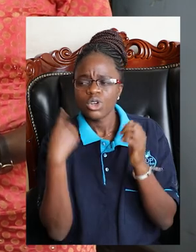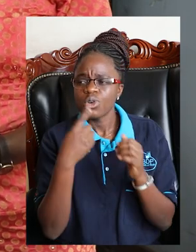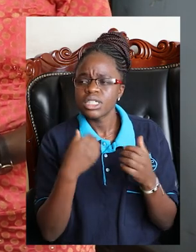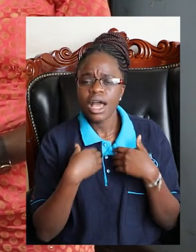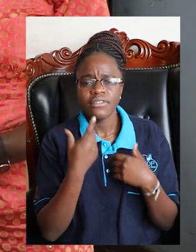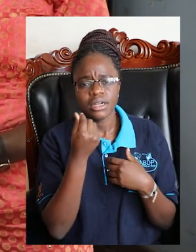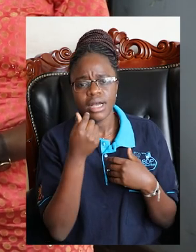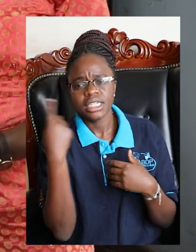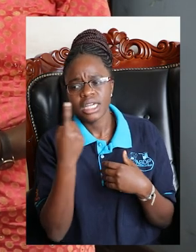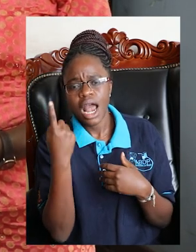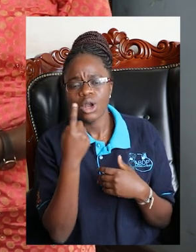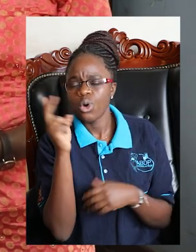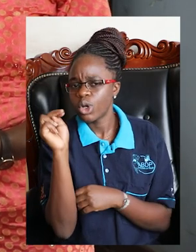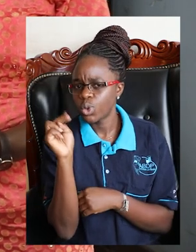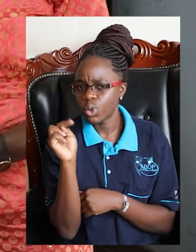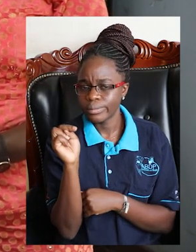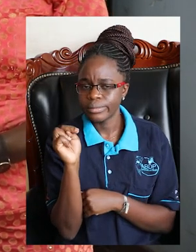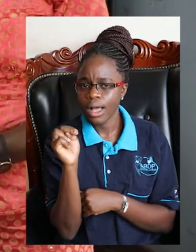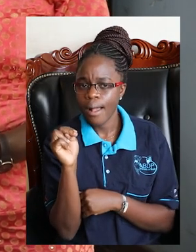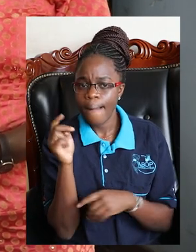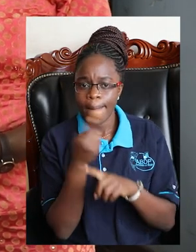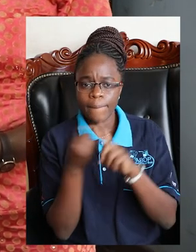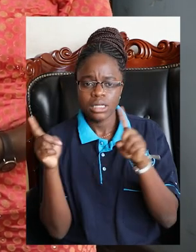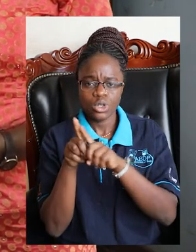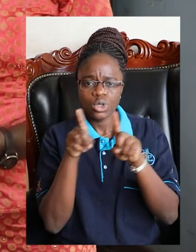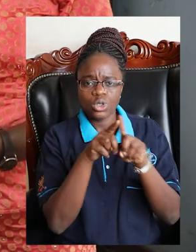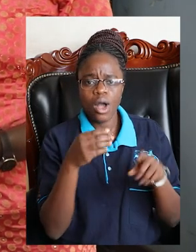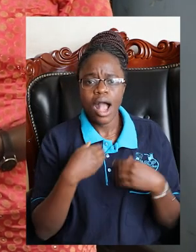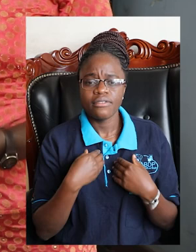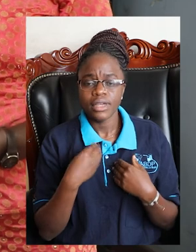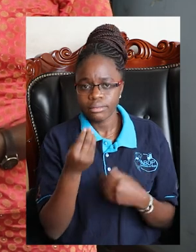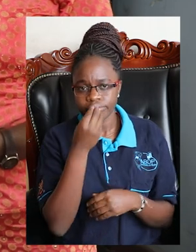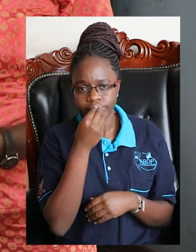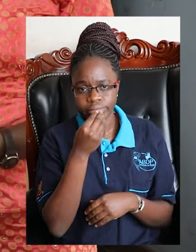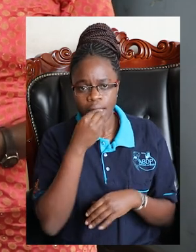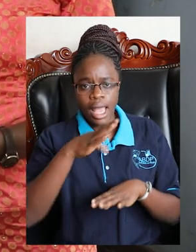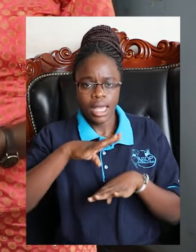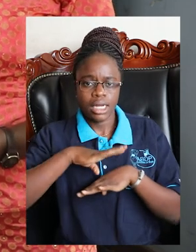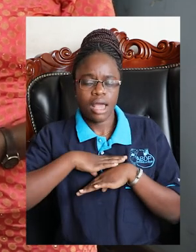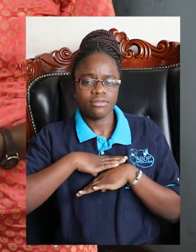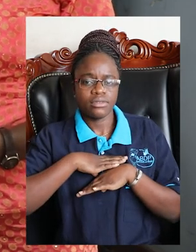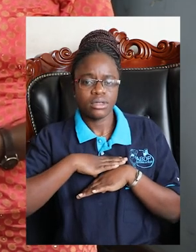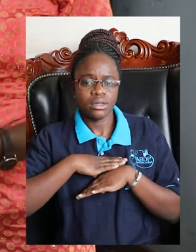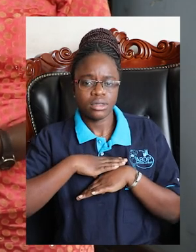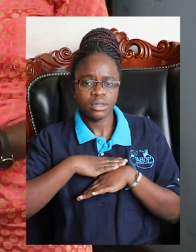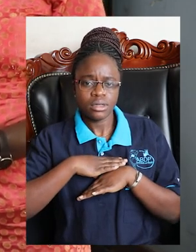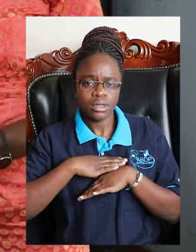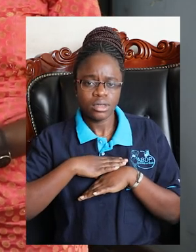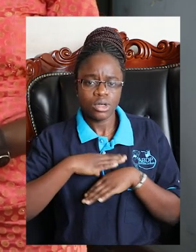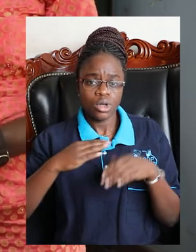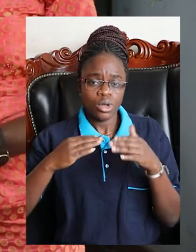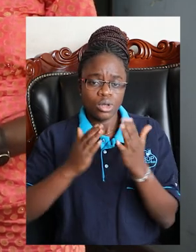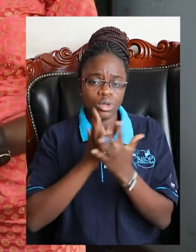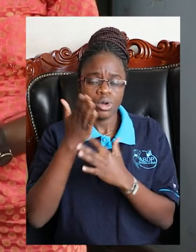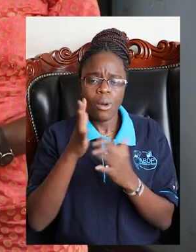only getting income, but also having adequate nutritious diet. This we are going to